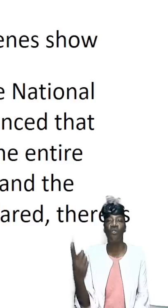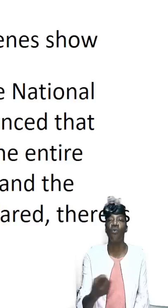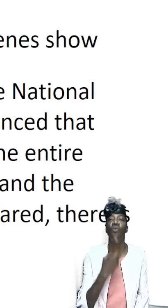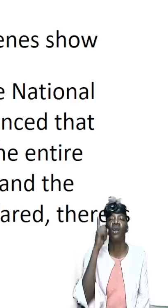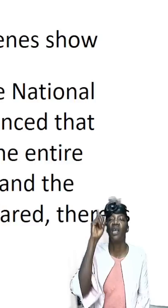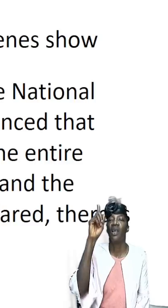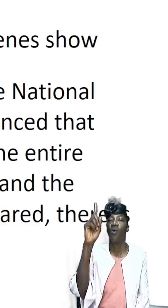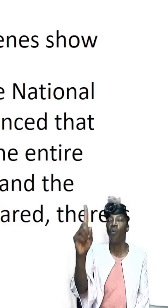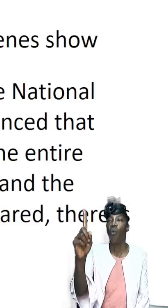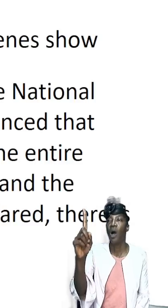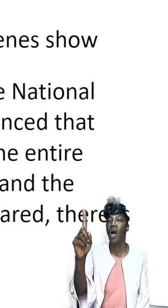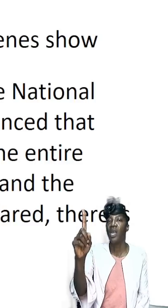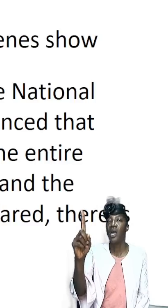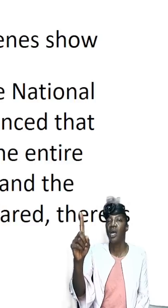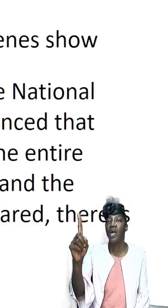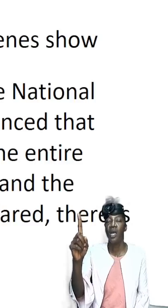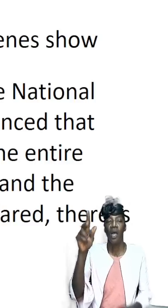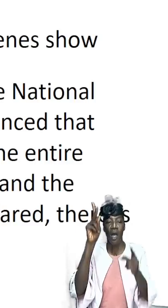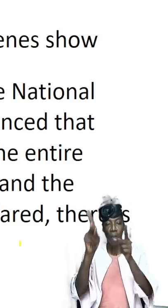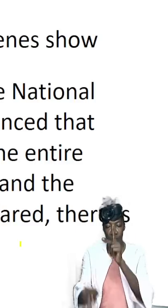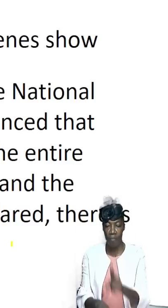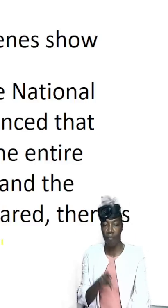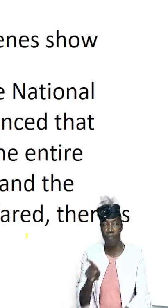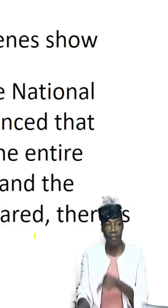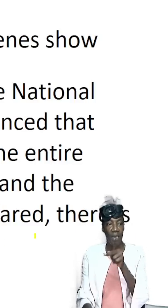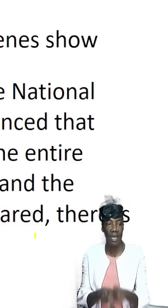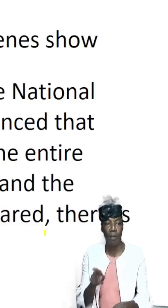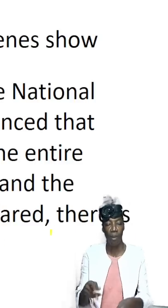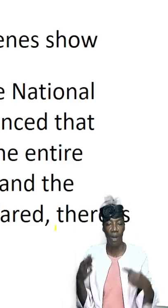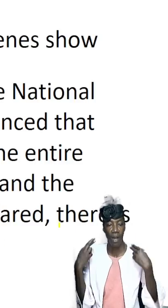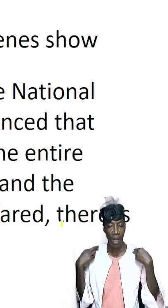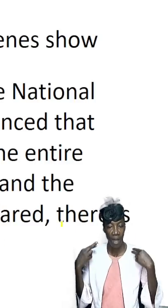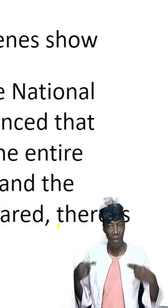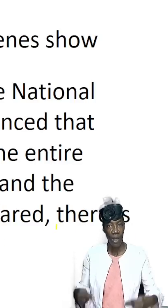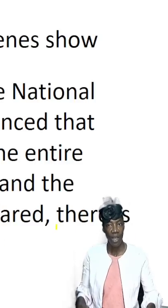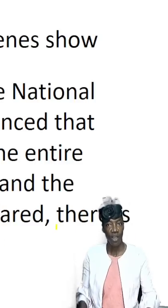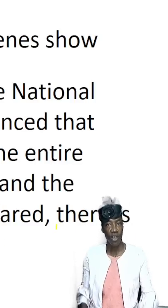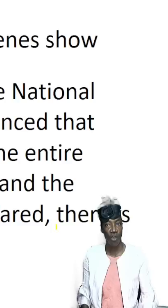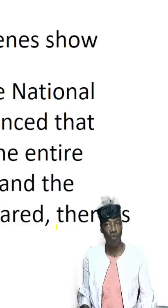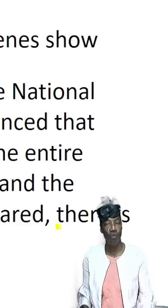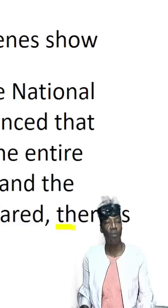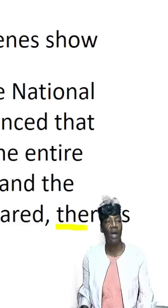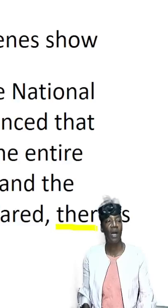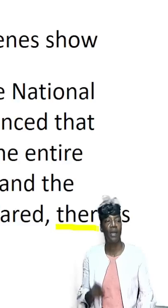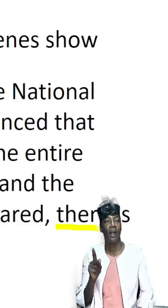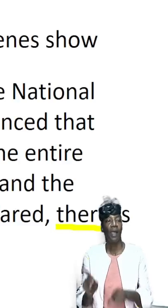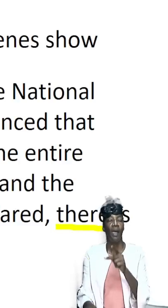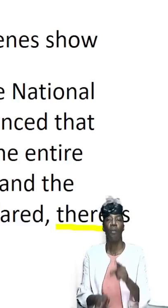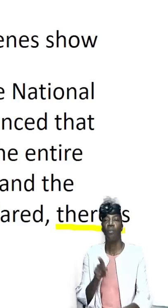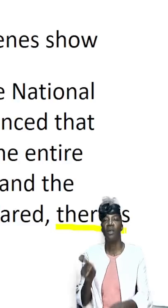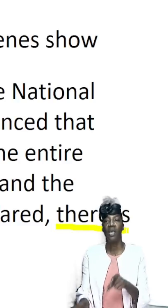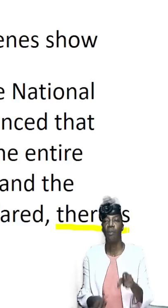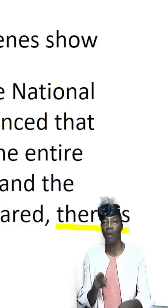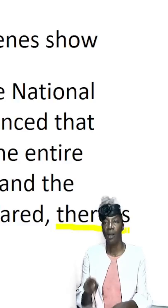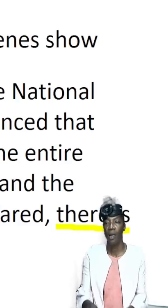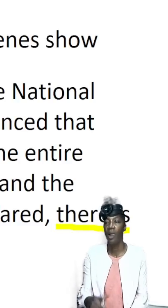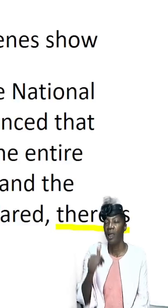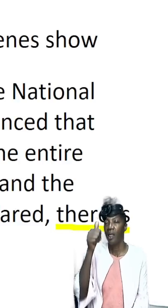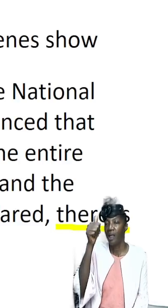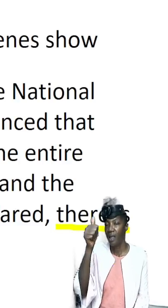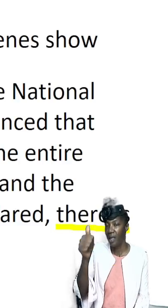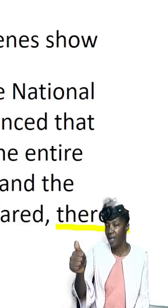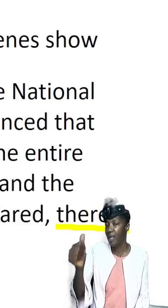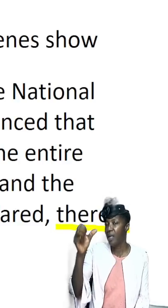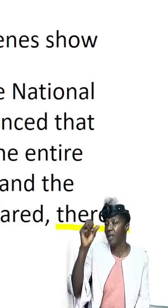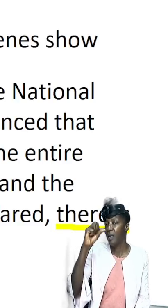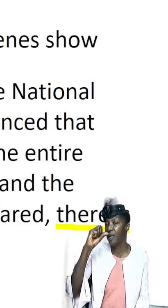only one race, the human race. Again, Acts chapter 17 and verse